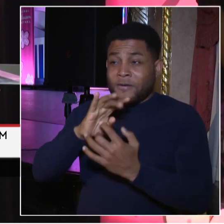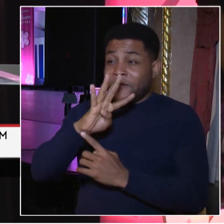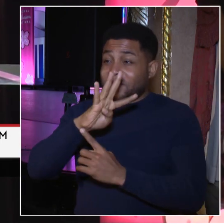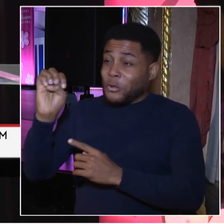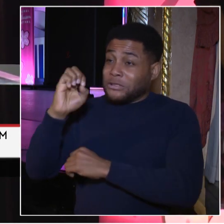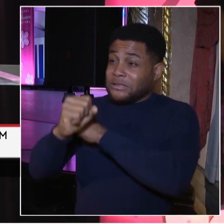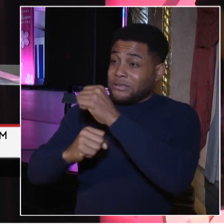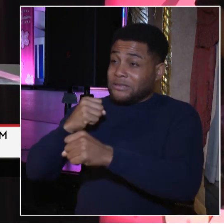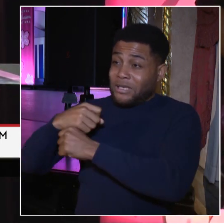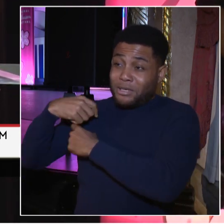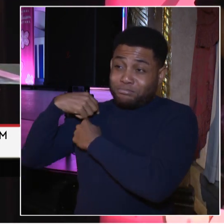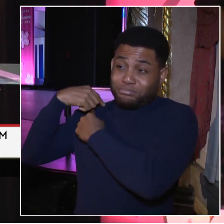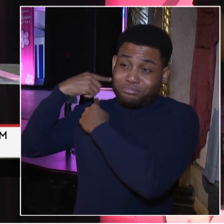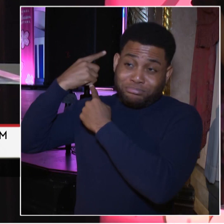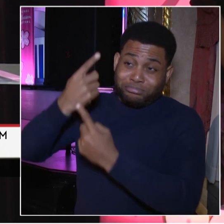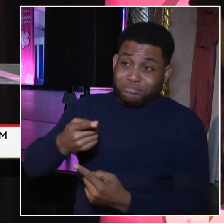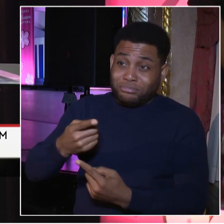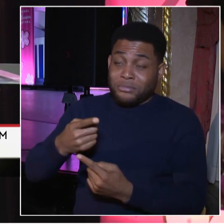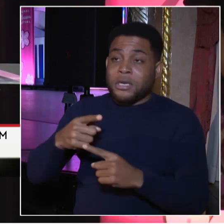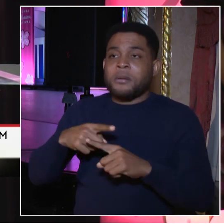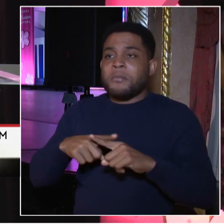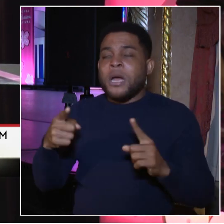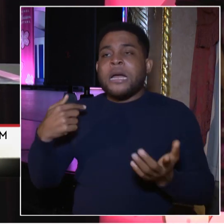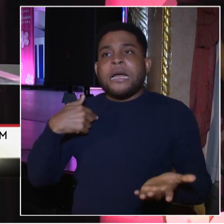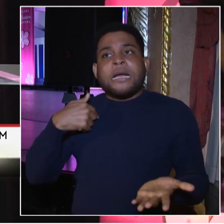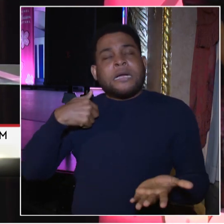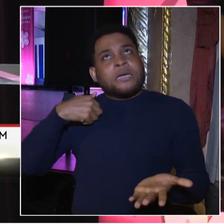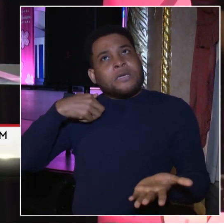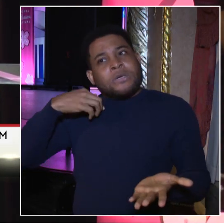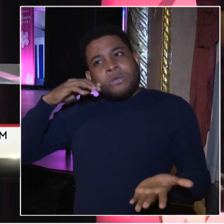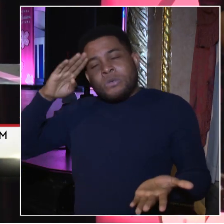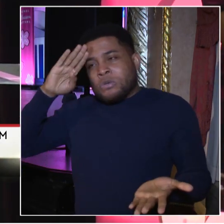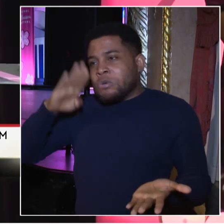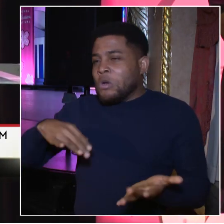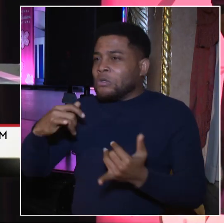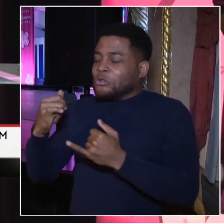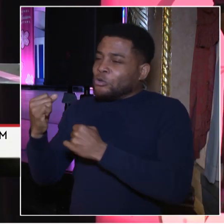foundation of strong Japan-US relationship